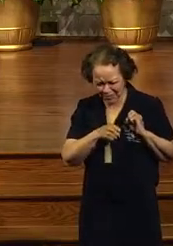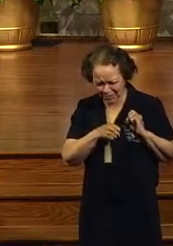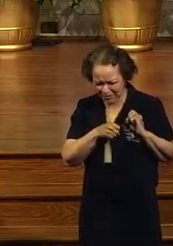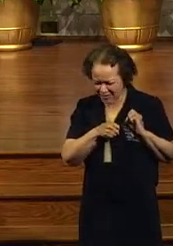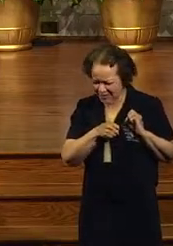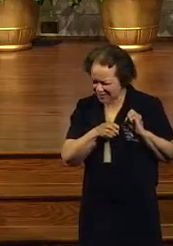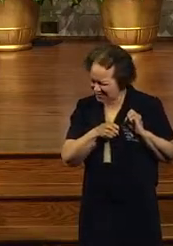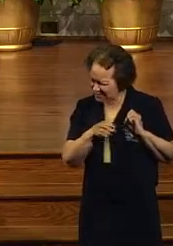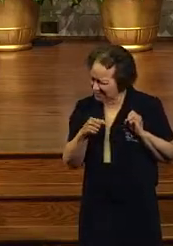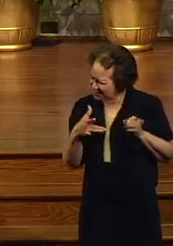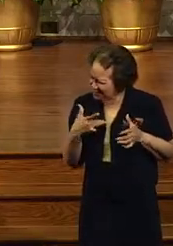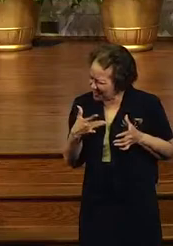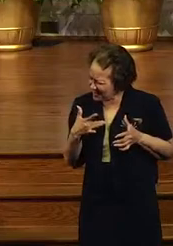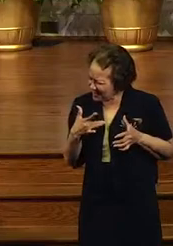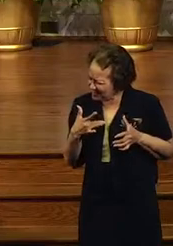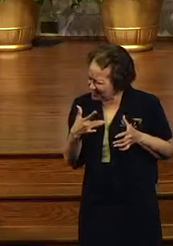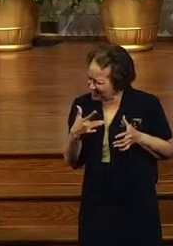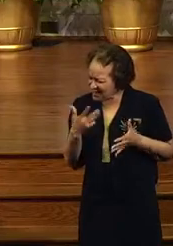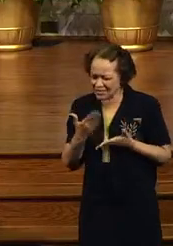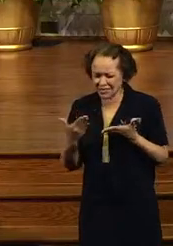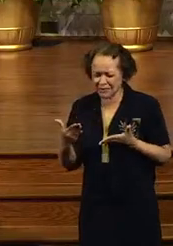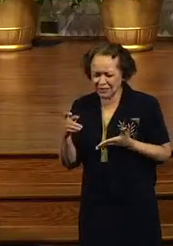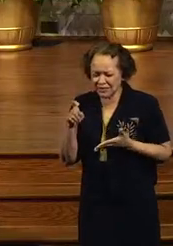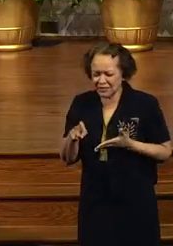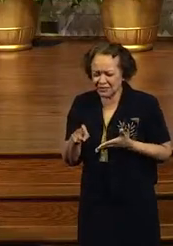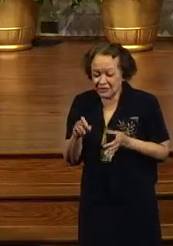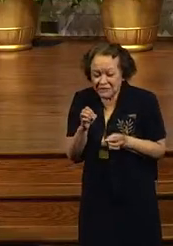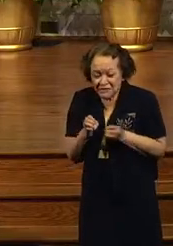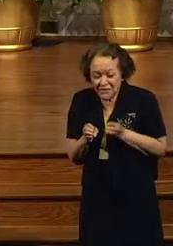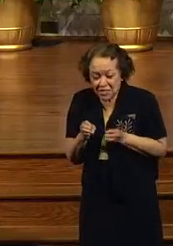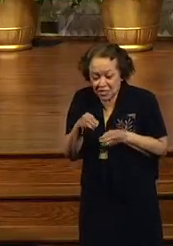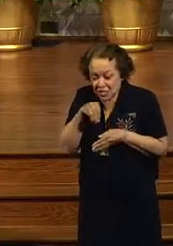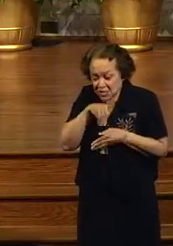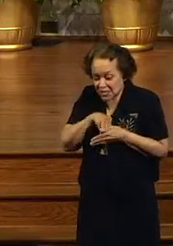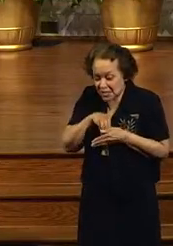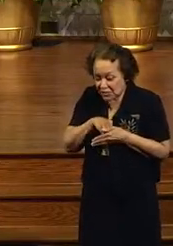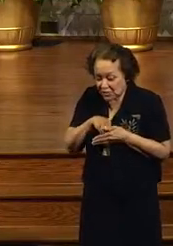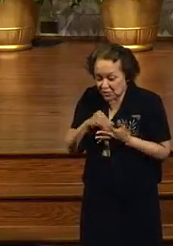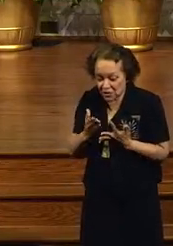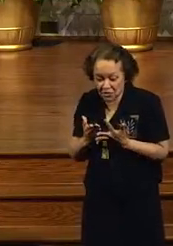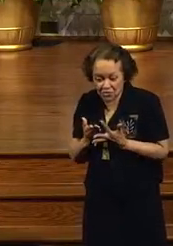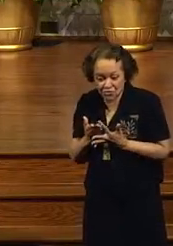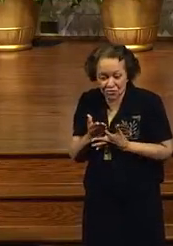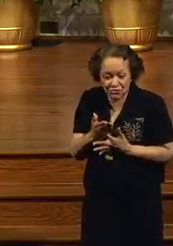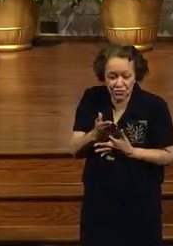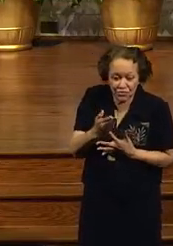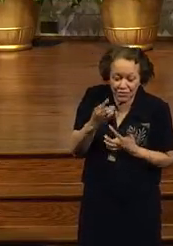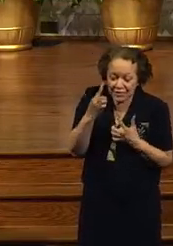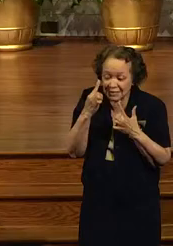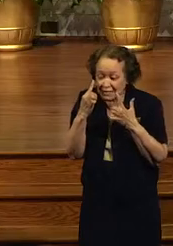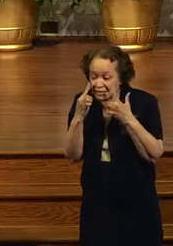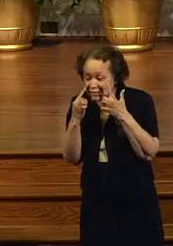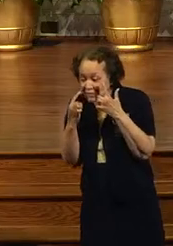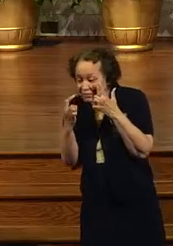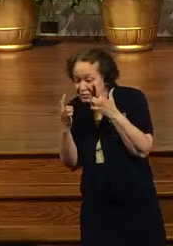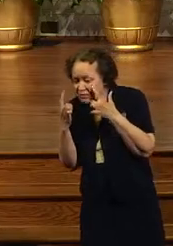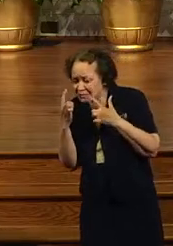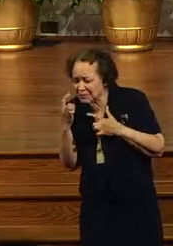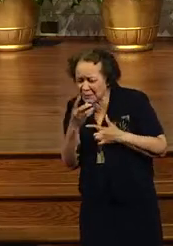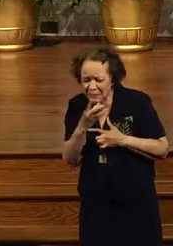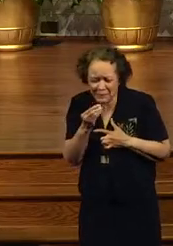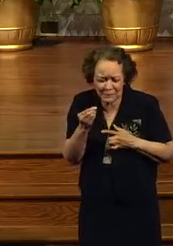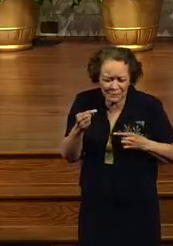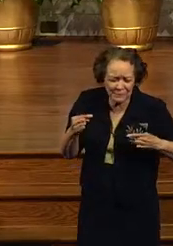cannot be fixed inside of us. We go through the tears. We go through the